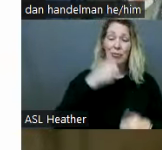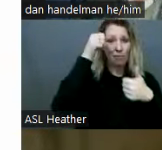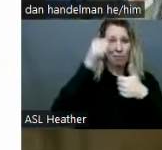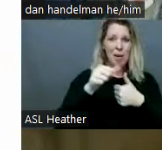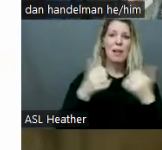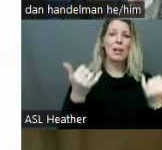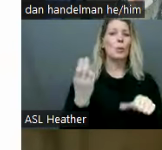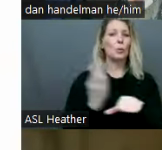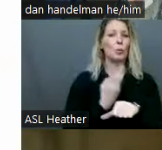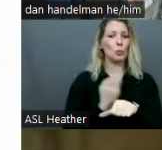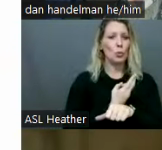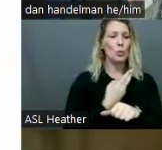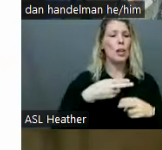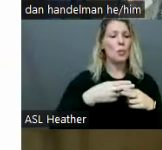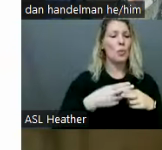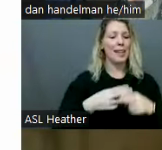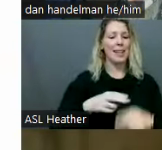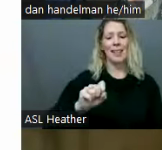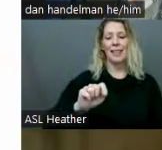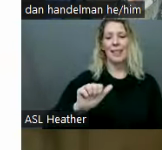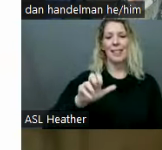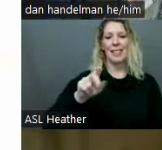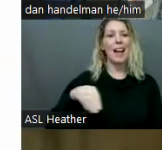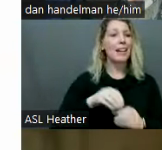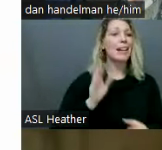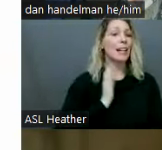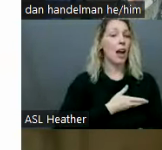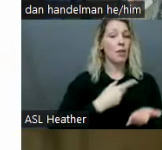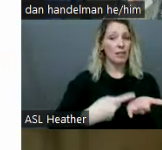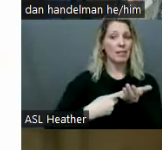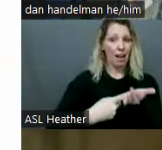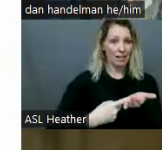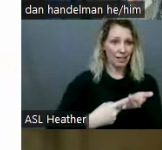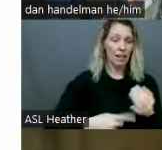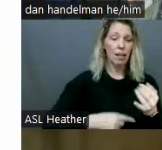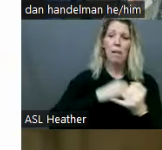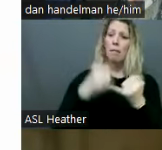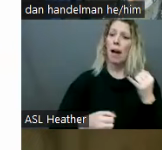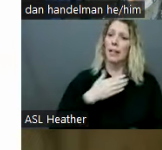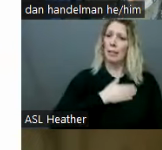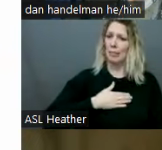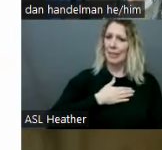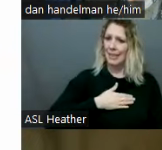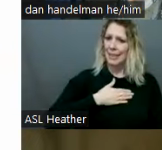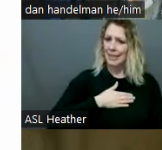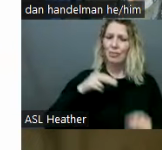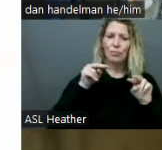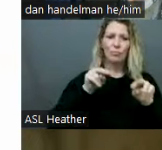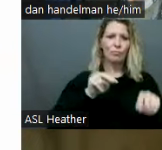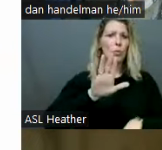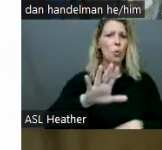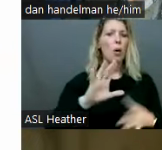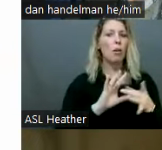are now using a weighted stack in our discussions. Finally, please be forward-looking in your